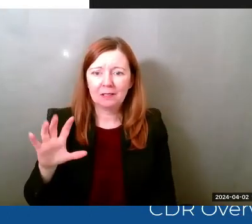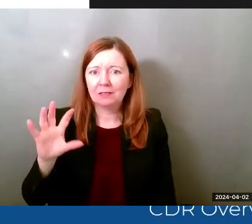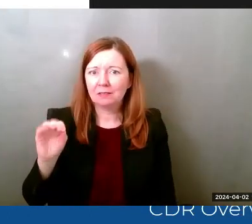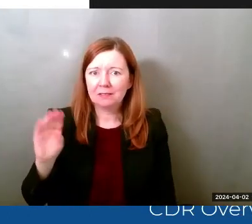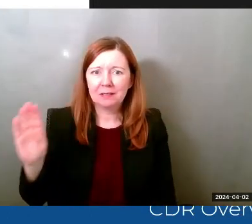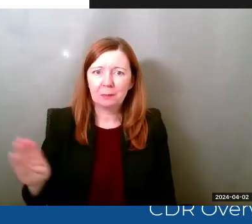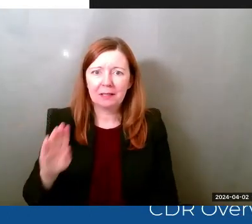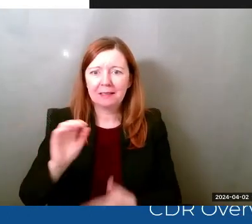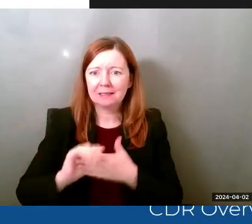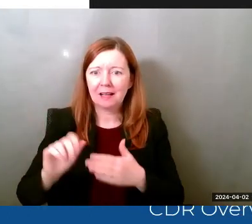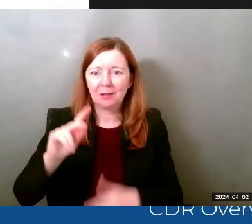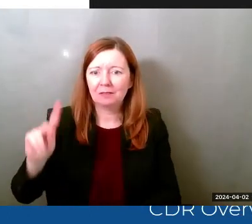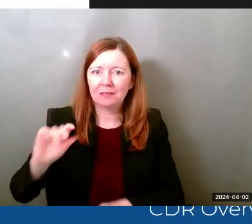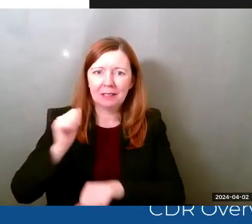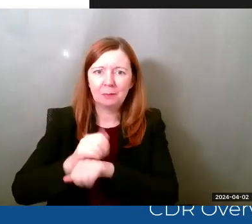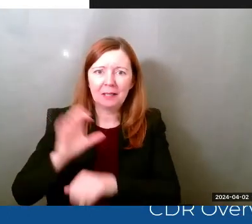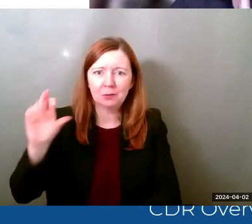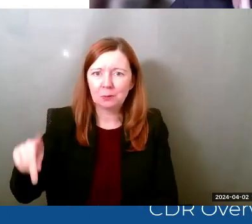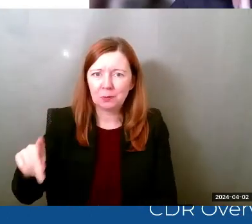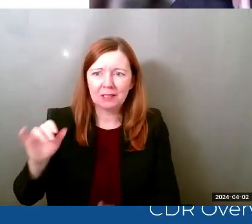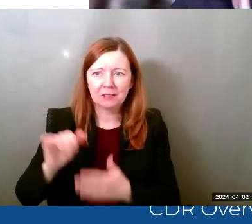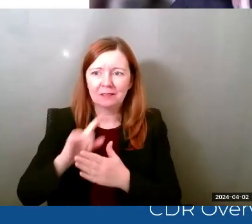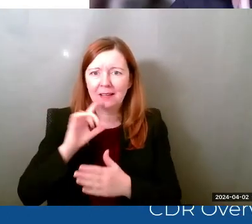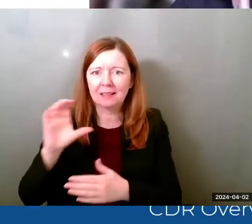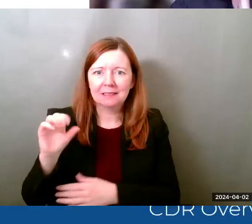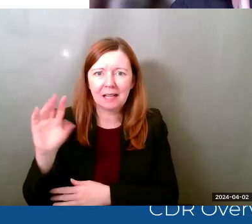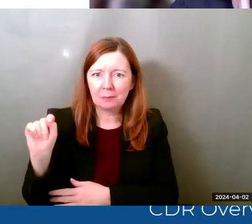billion Philly-based corporation that is